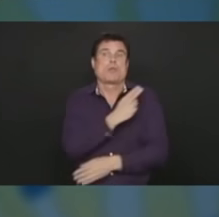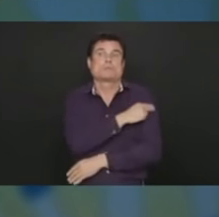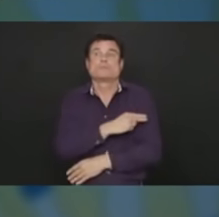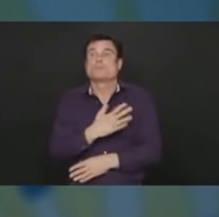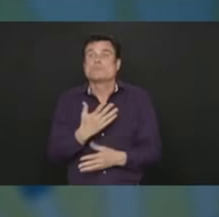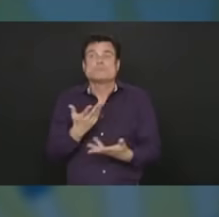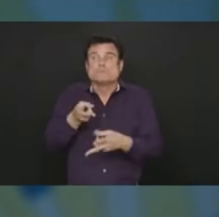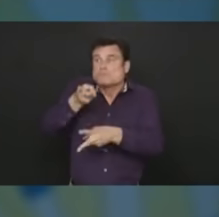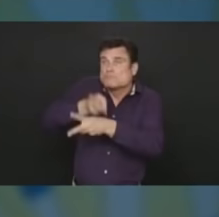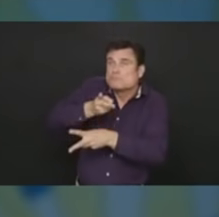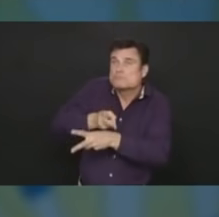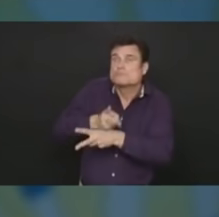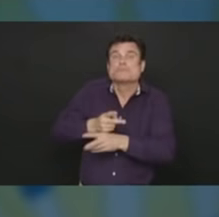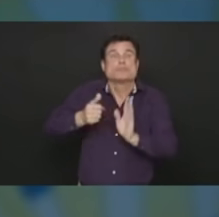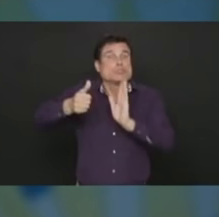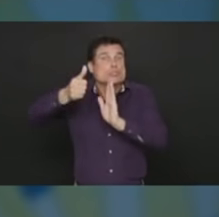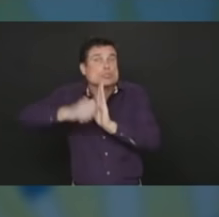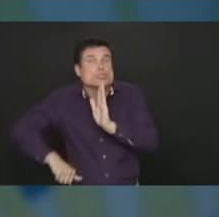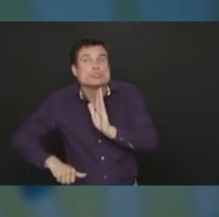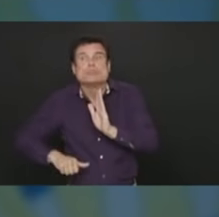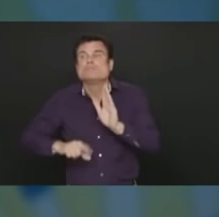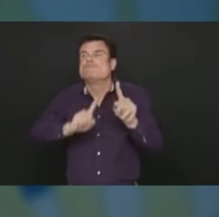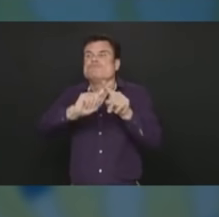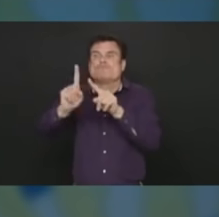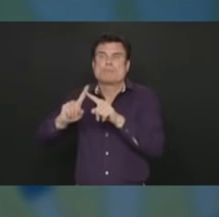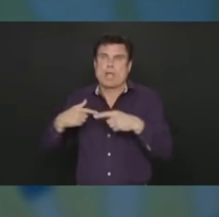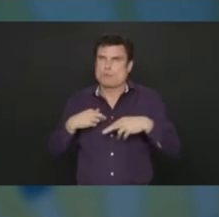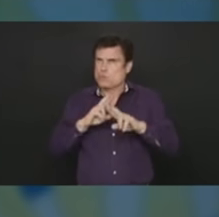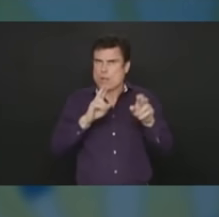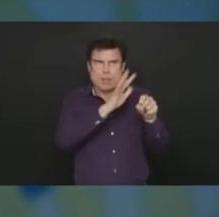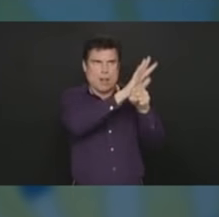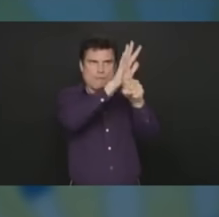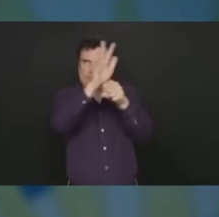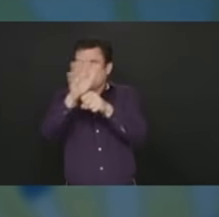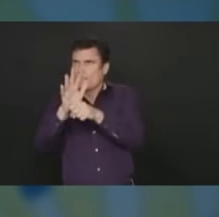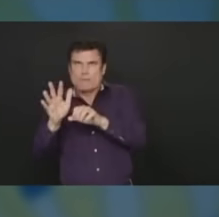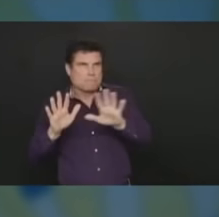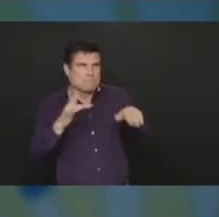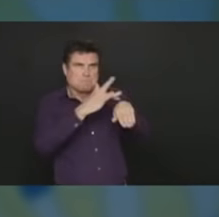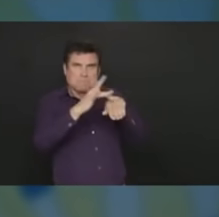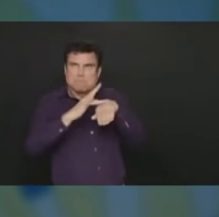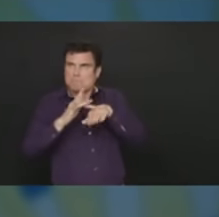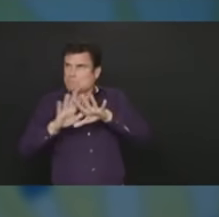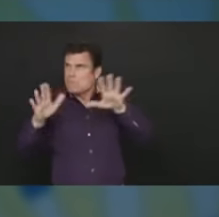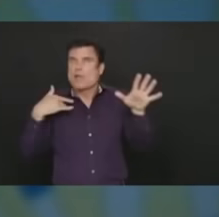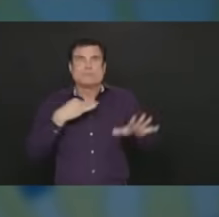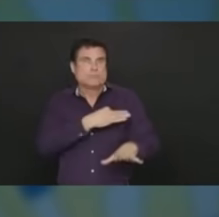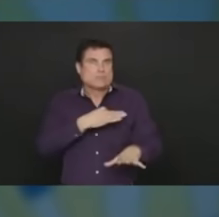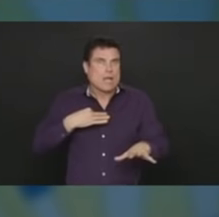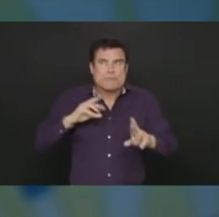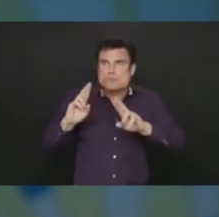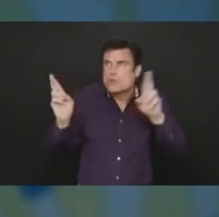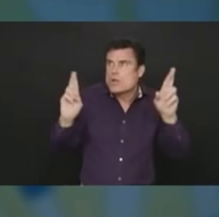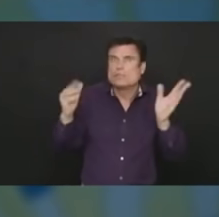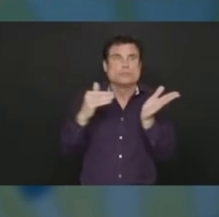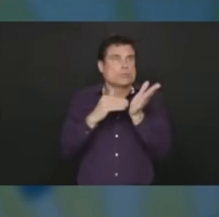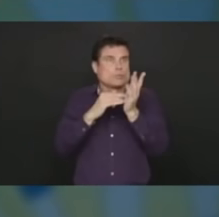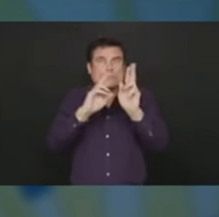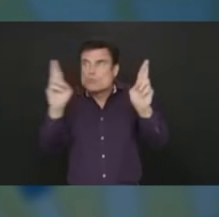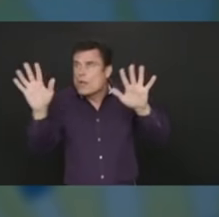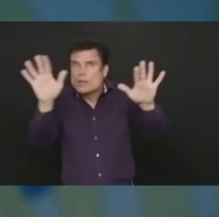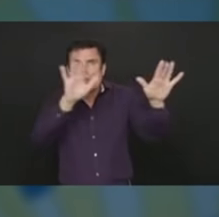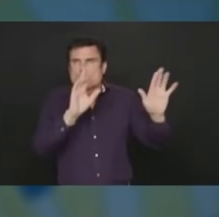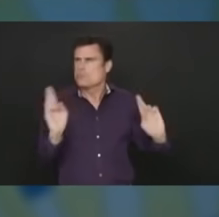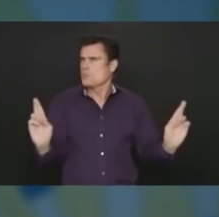also, we have additional adult capable critical care ventilators have come into the inventory, as have additional adult portable ventilators, which can easily